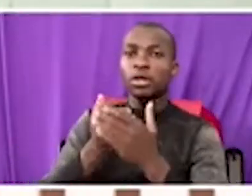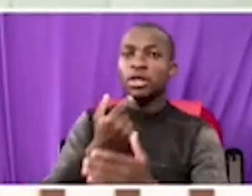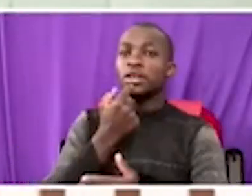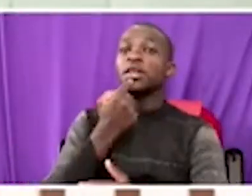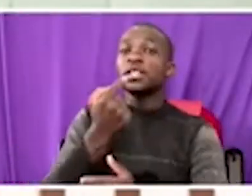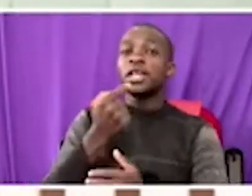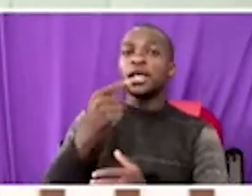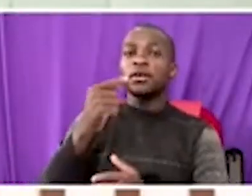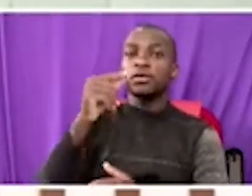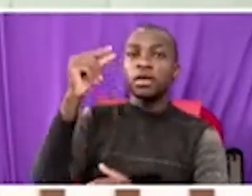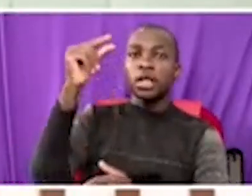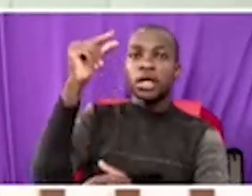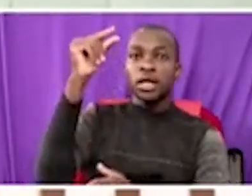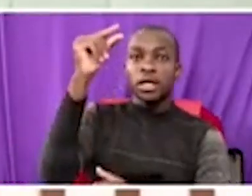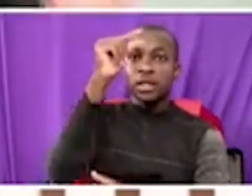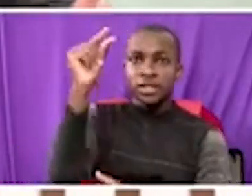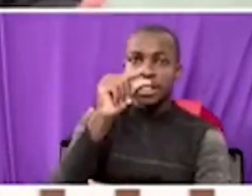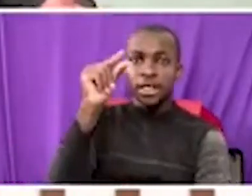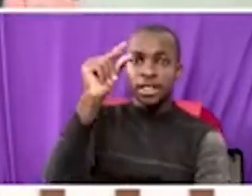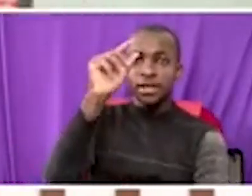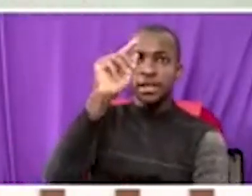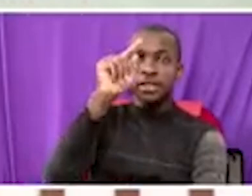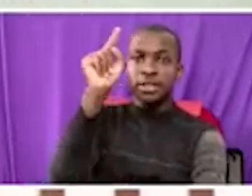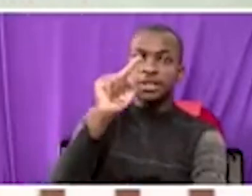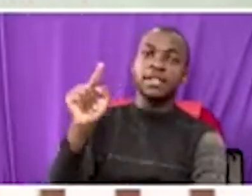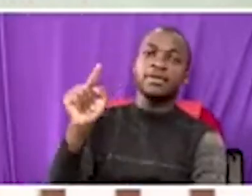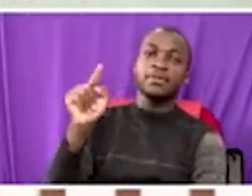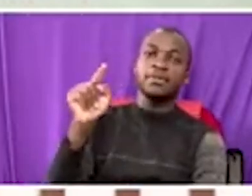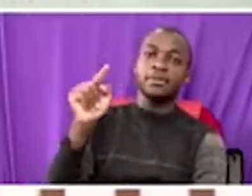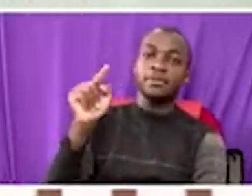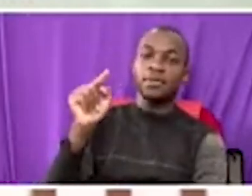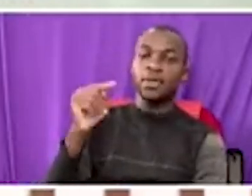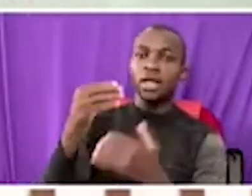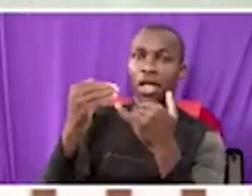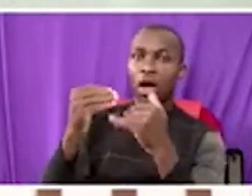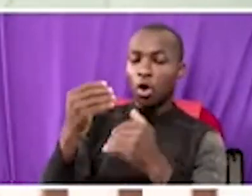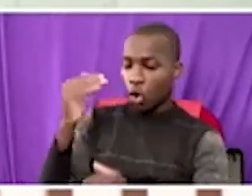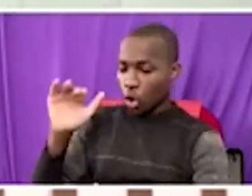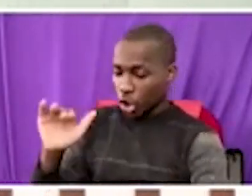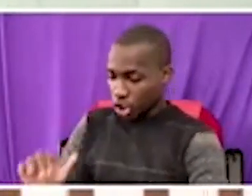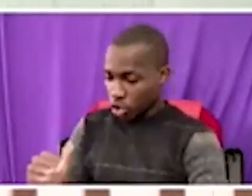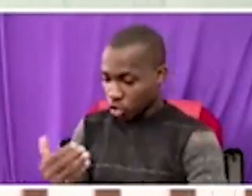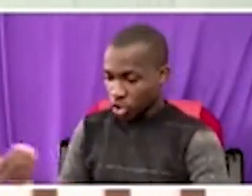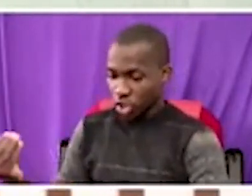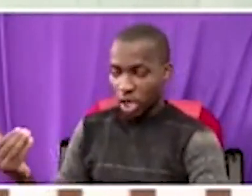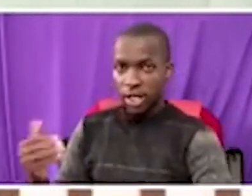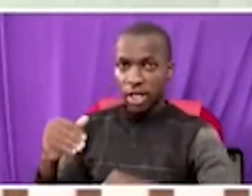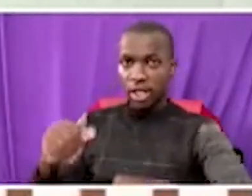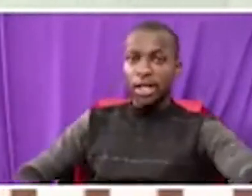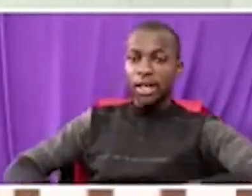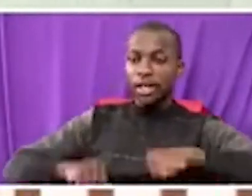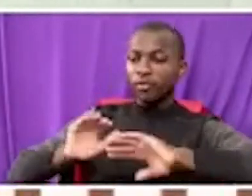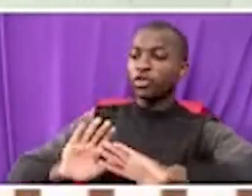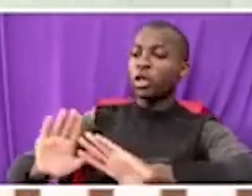them all. A little child shall lead them all. The cow